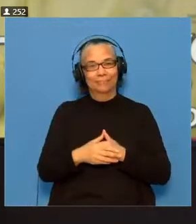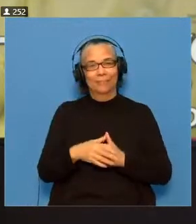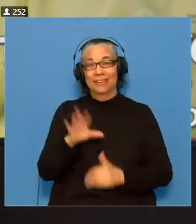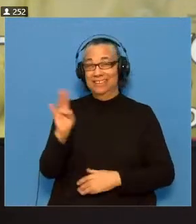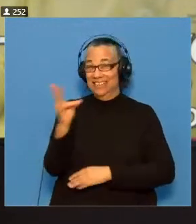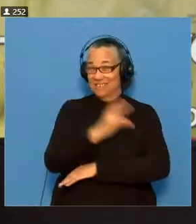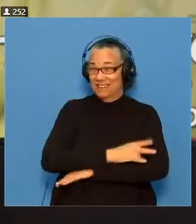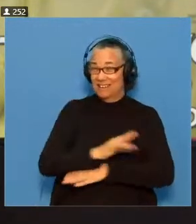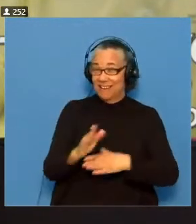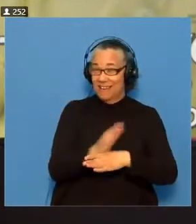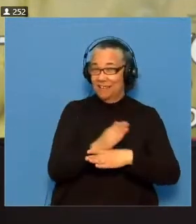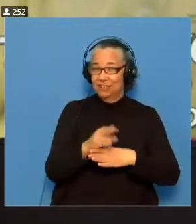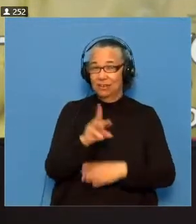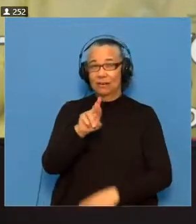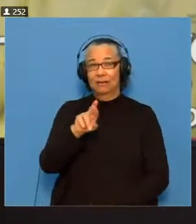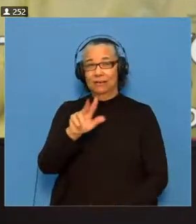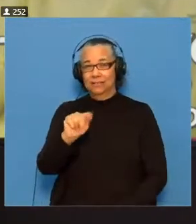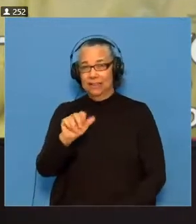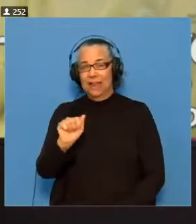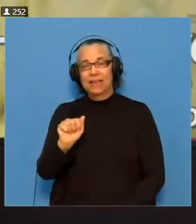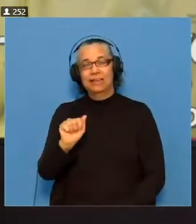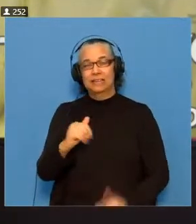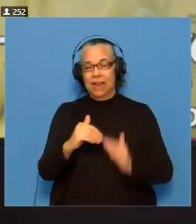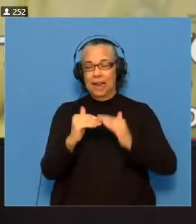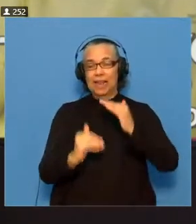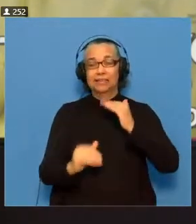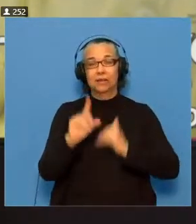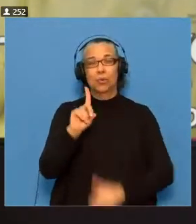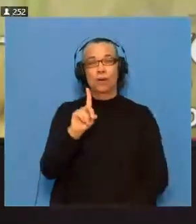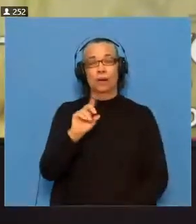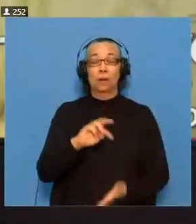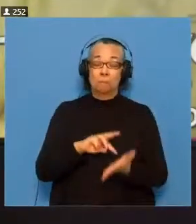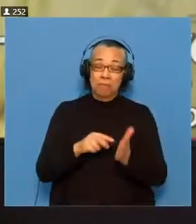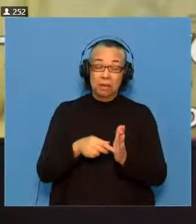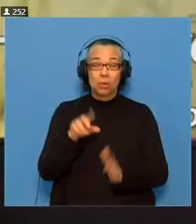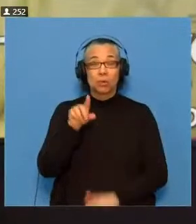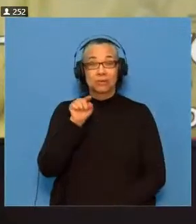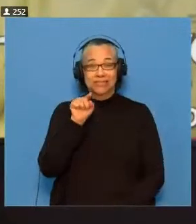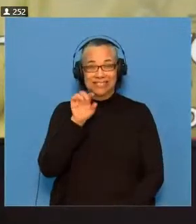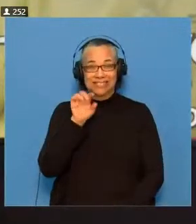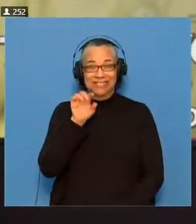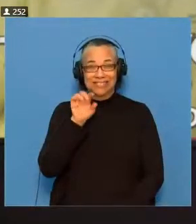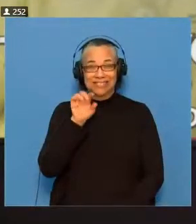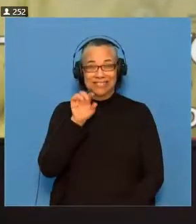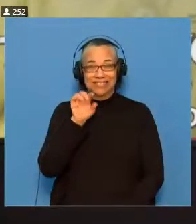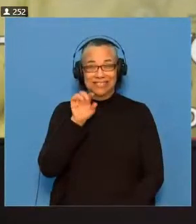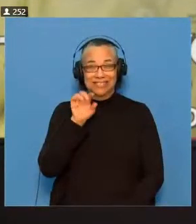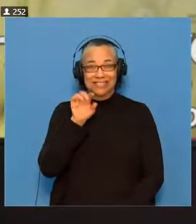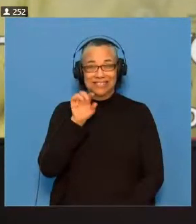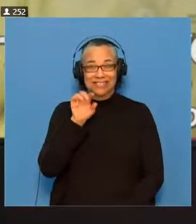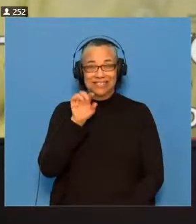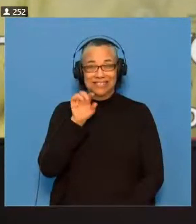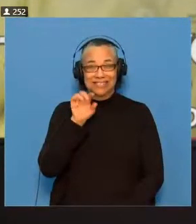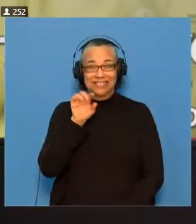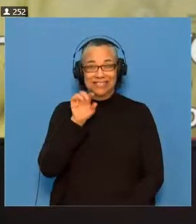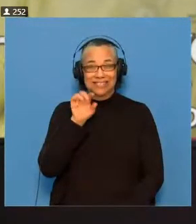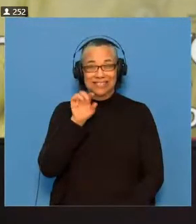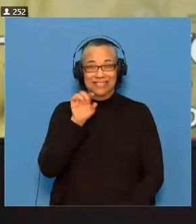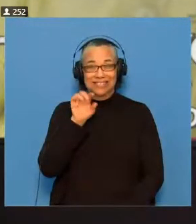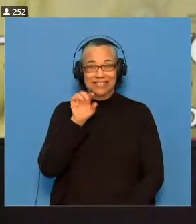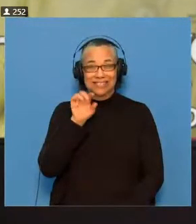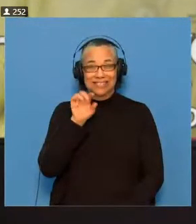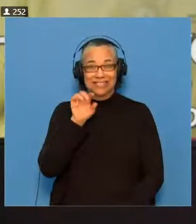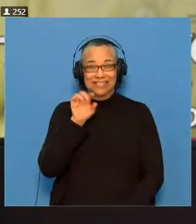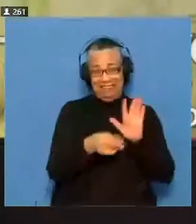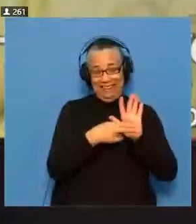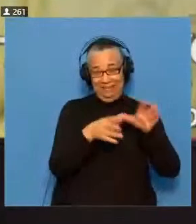average of our real-time reproduction number is less than 1, namely 0.62, and Bermuda's current country status remains